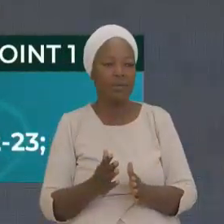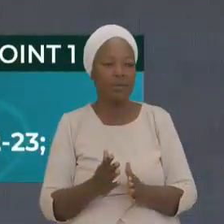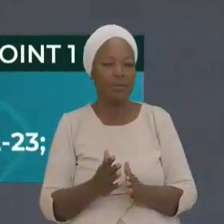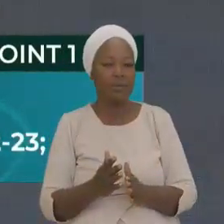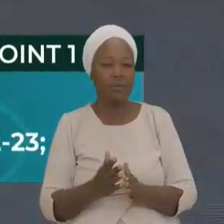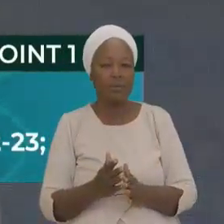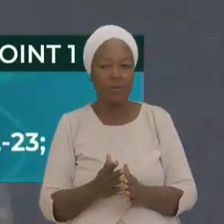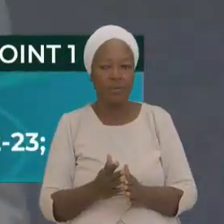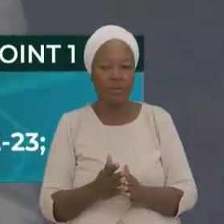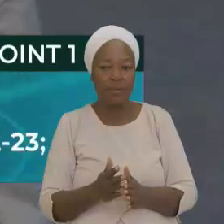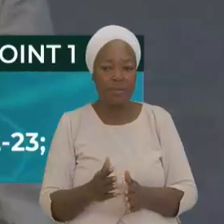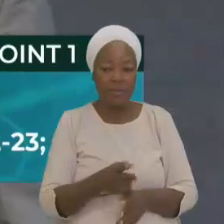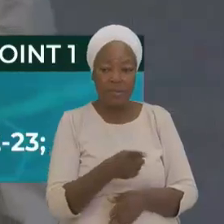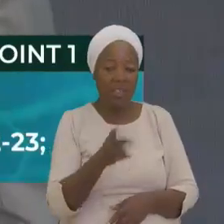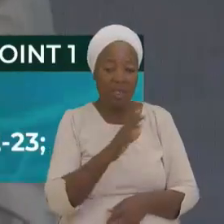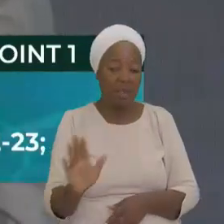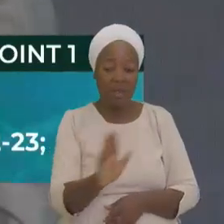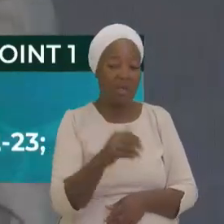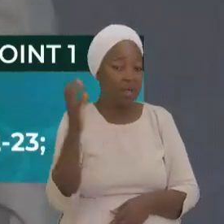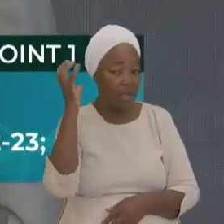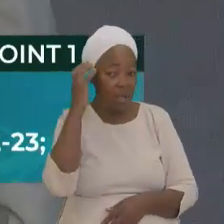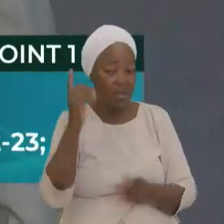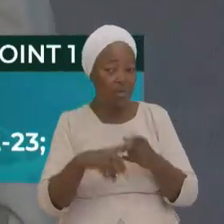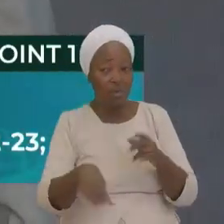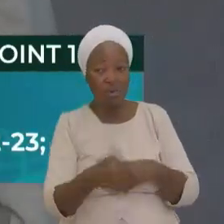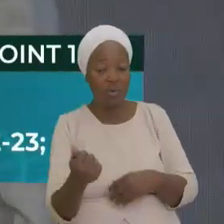they are listening to other village prophets,